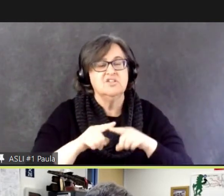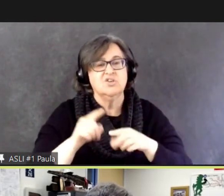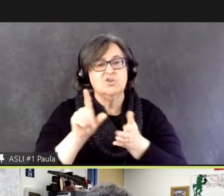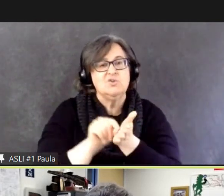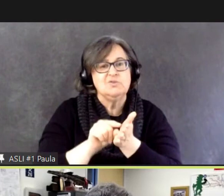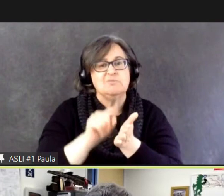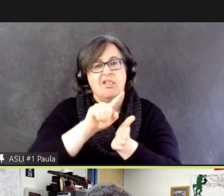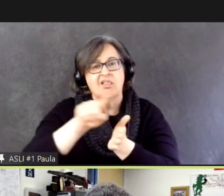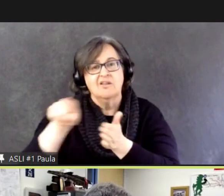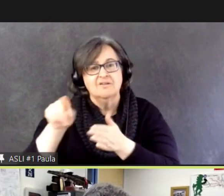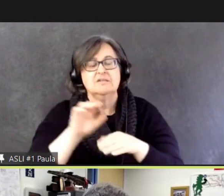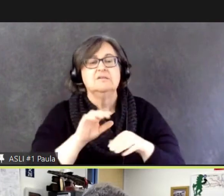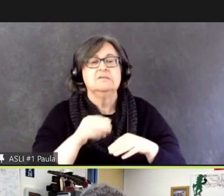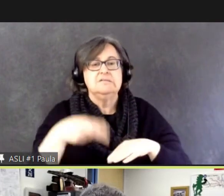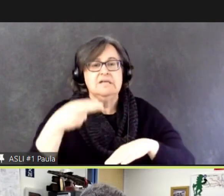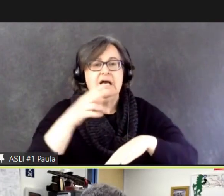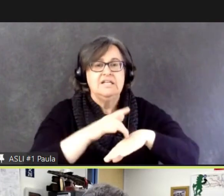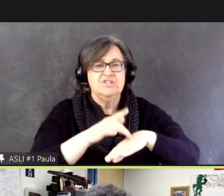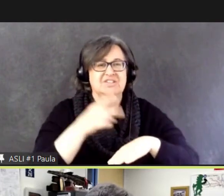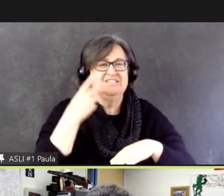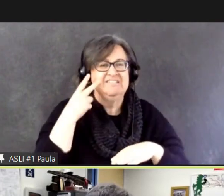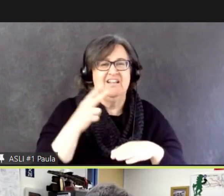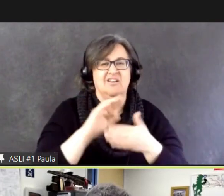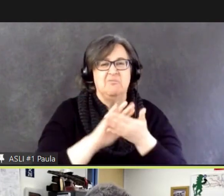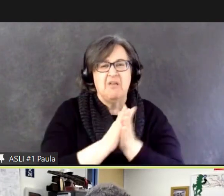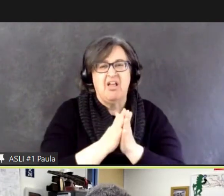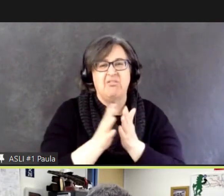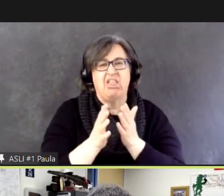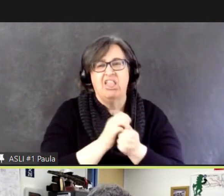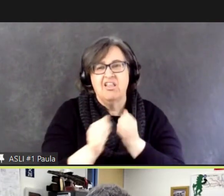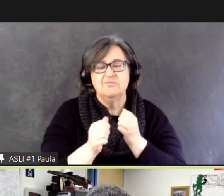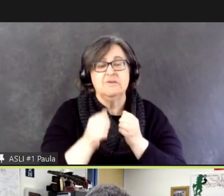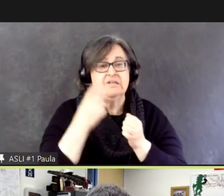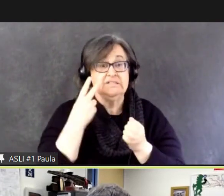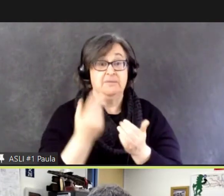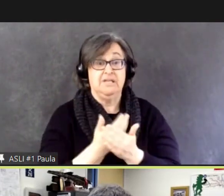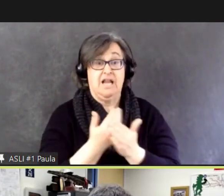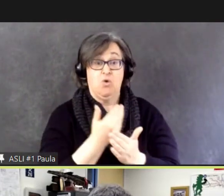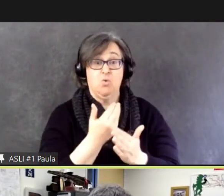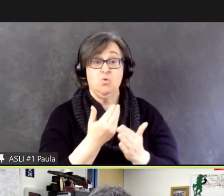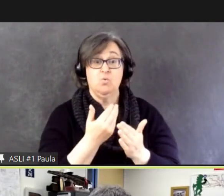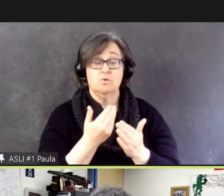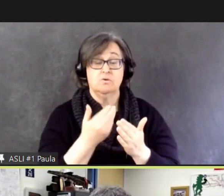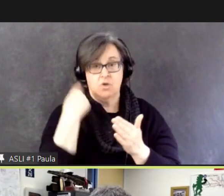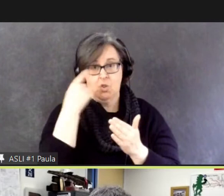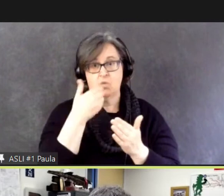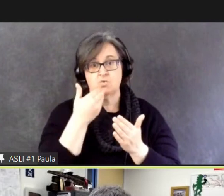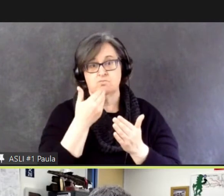these are high touch surfaces, see a lot of beating and kind of that refreshed impact. Next slide.